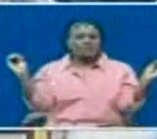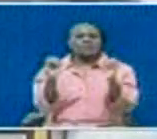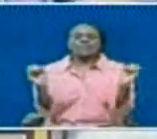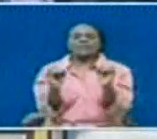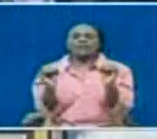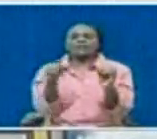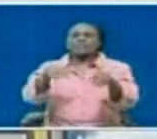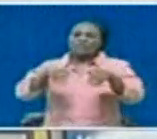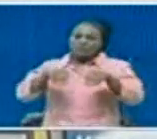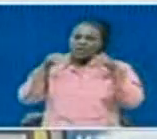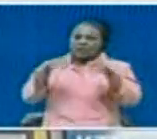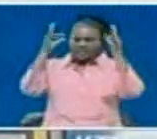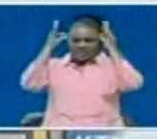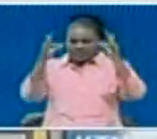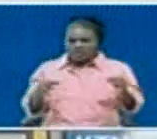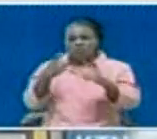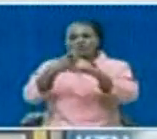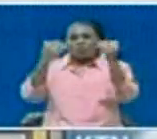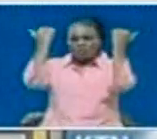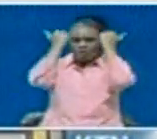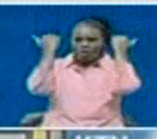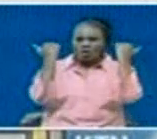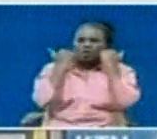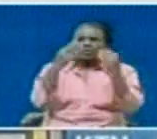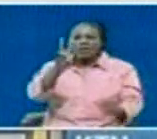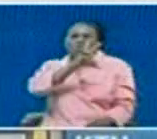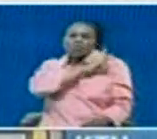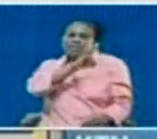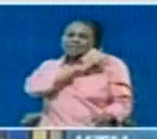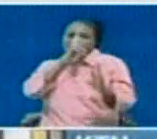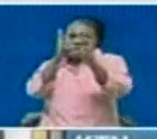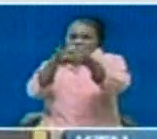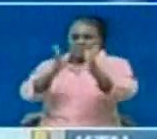heels as they await a verdict from the court. Wilkis Tanyabwa, KTN.